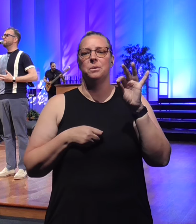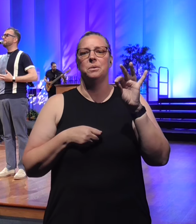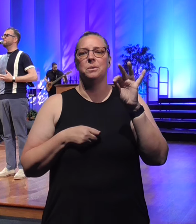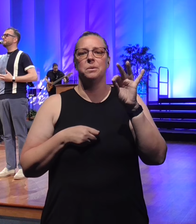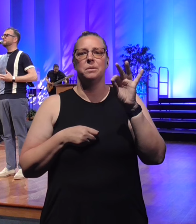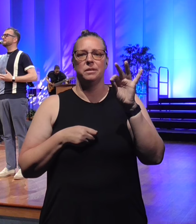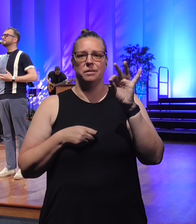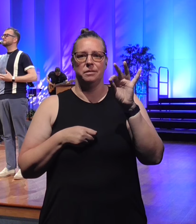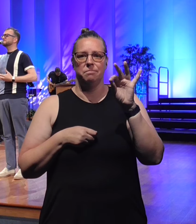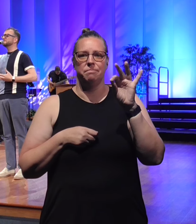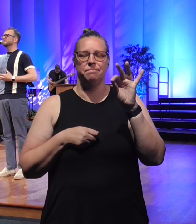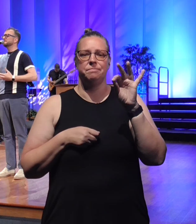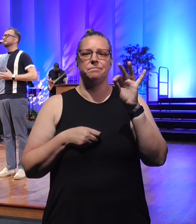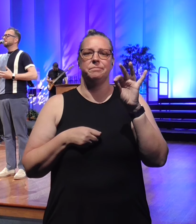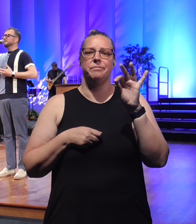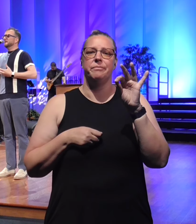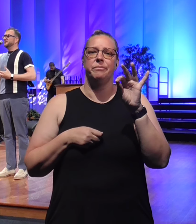soul.